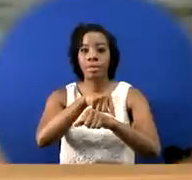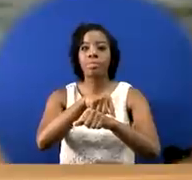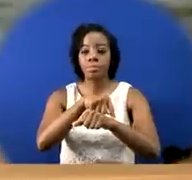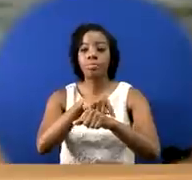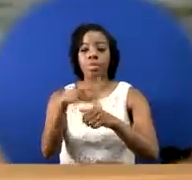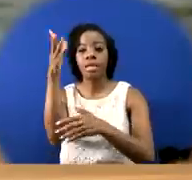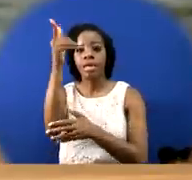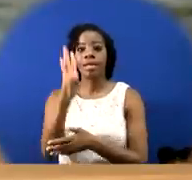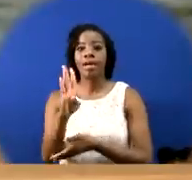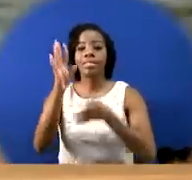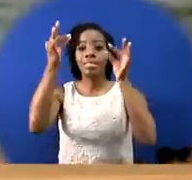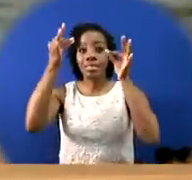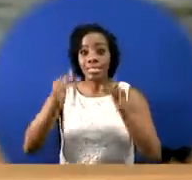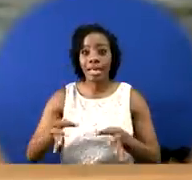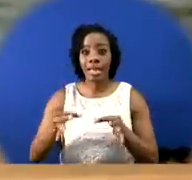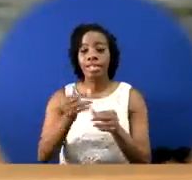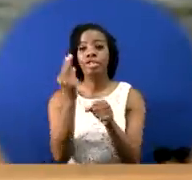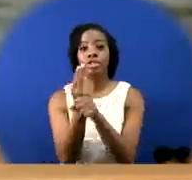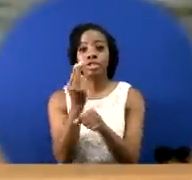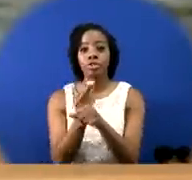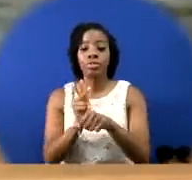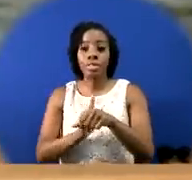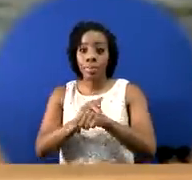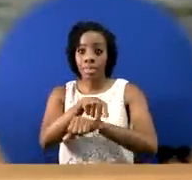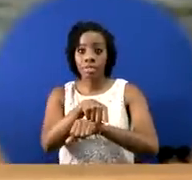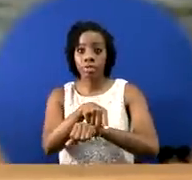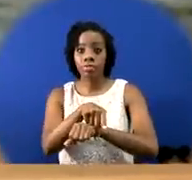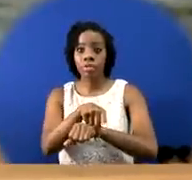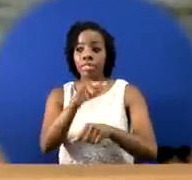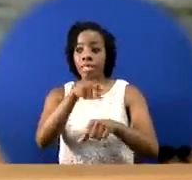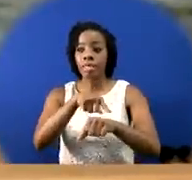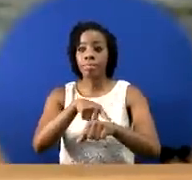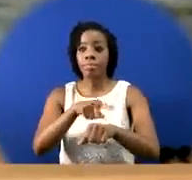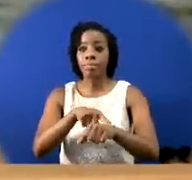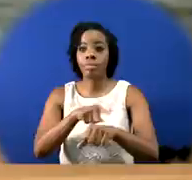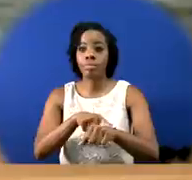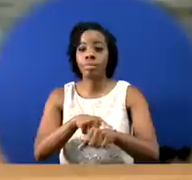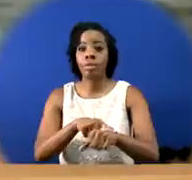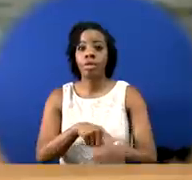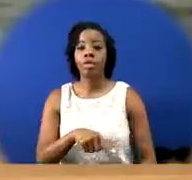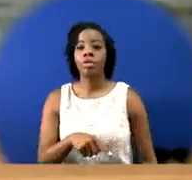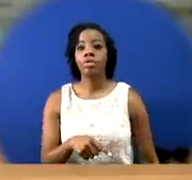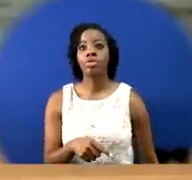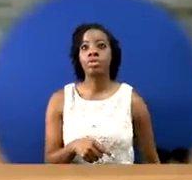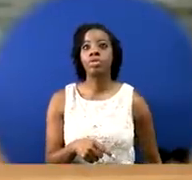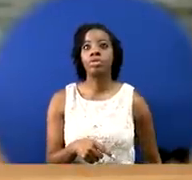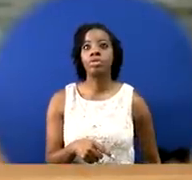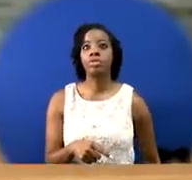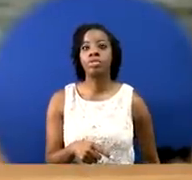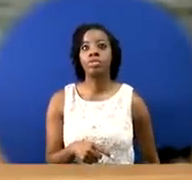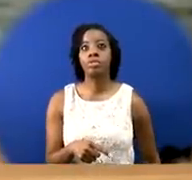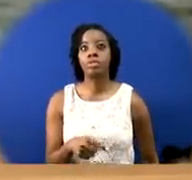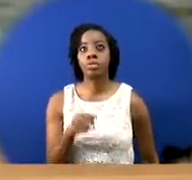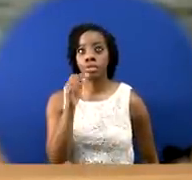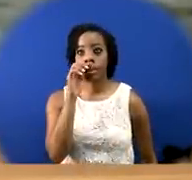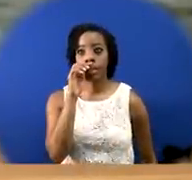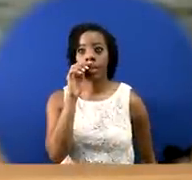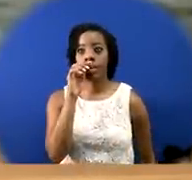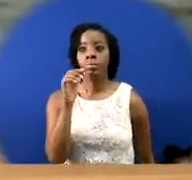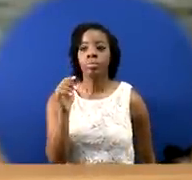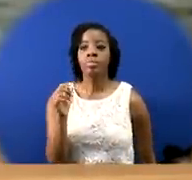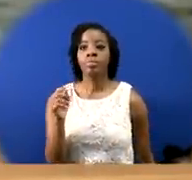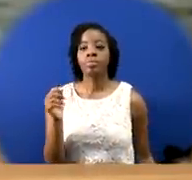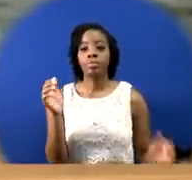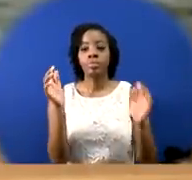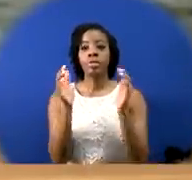that God decides to use the Passover season to give to his son Jesus a parade on